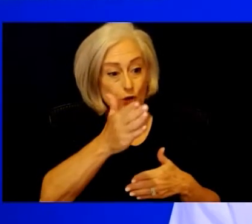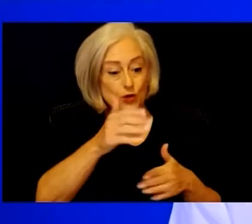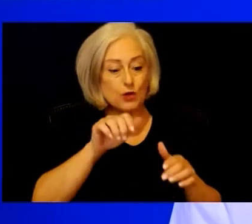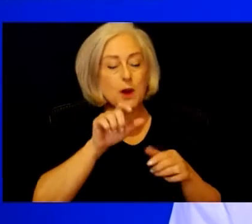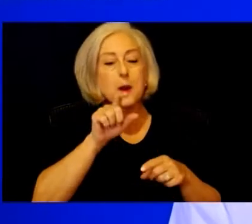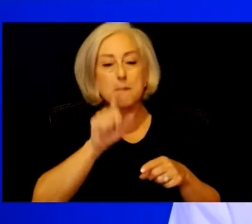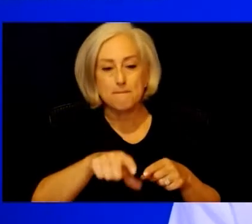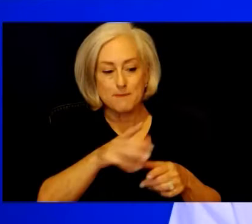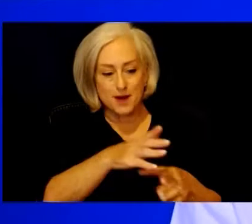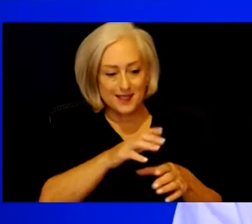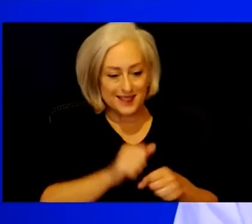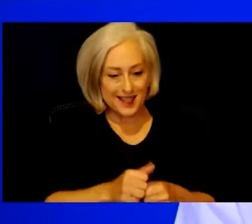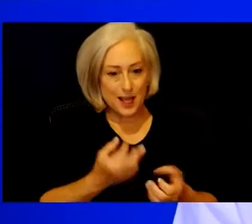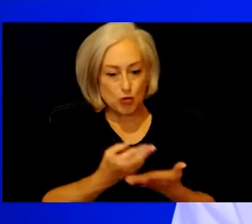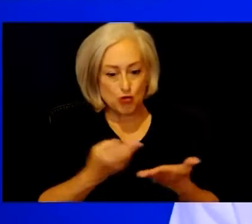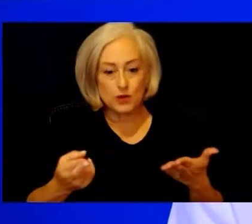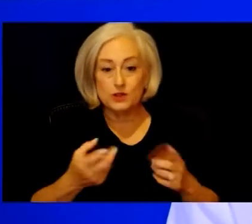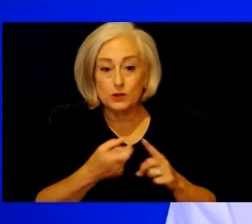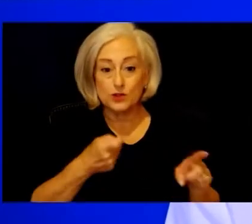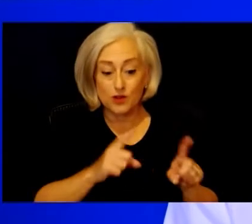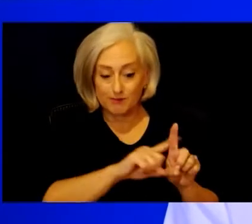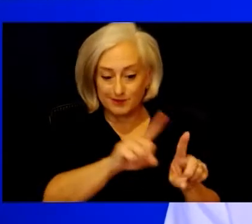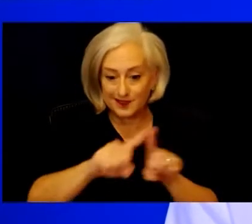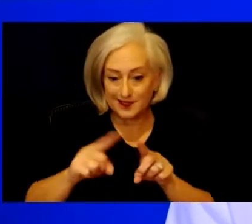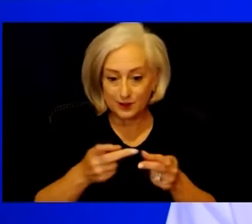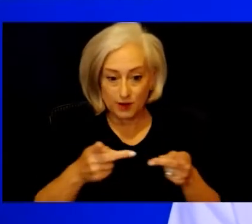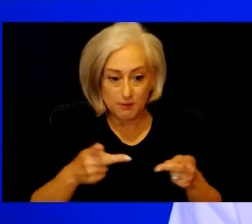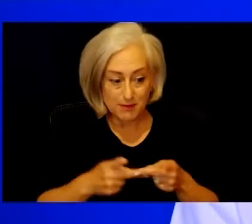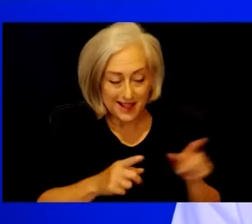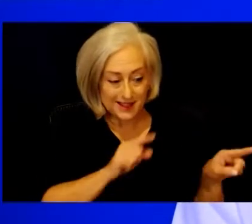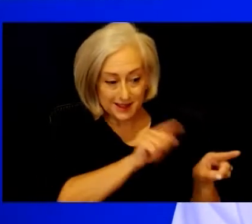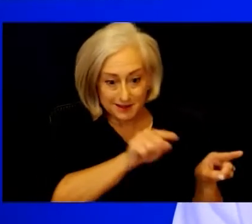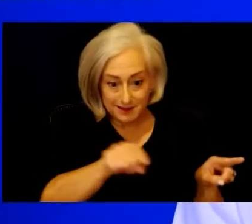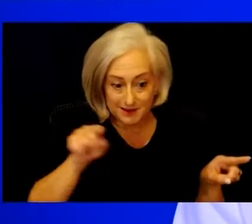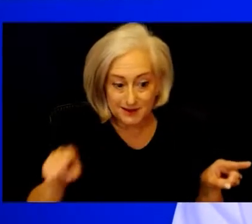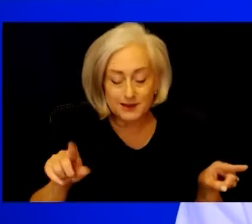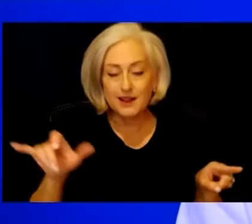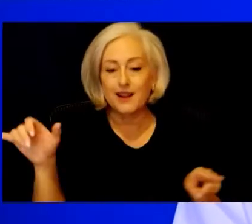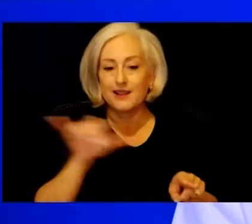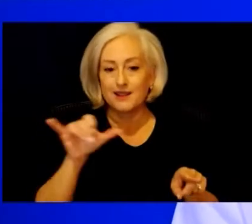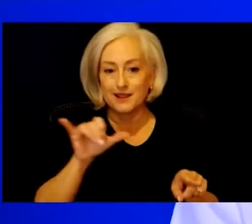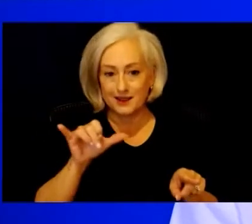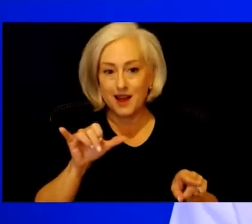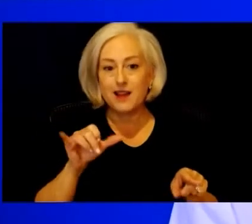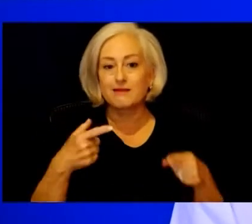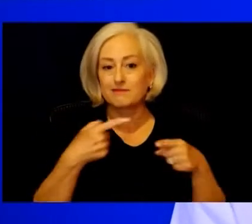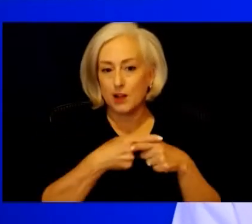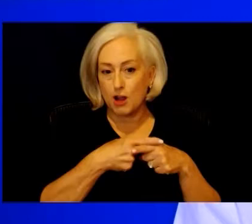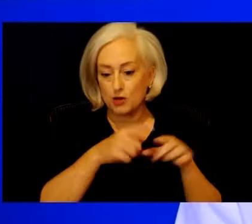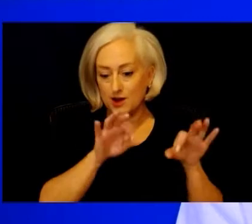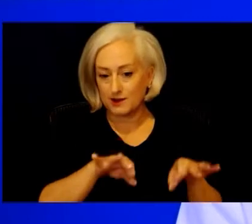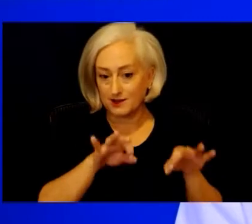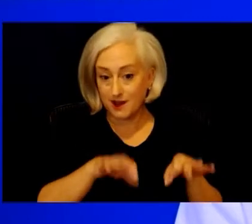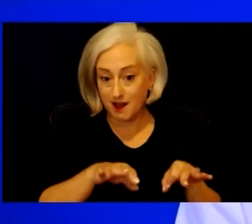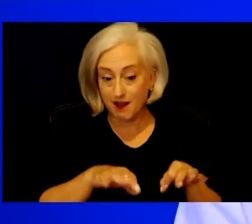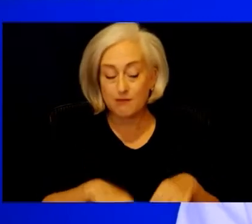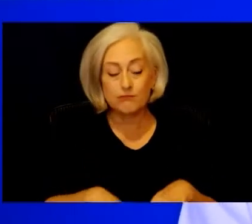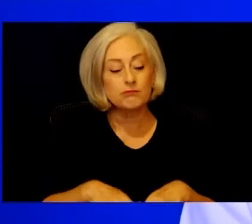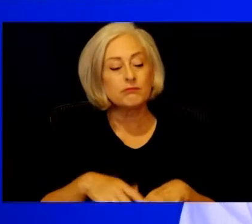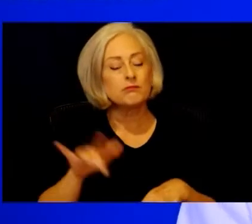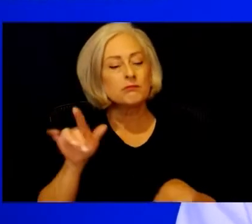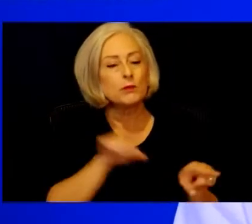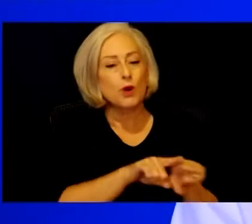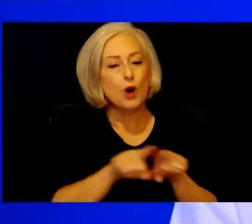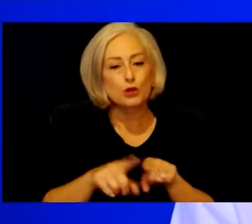sources of critical supplies like contrast dye. I think we also need to look at transportation and to make sure that we've built in